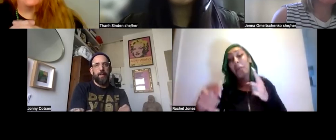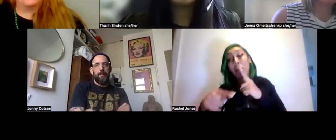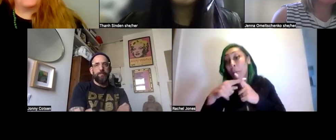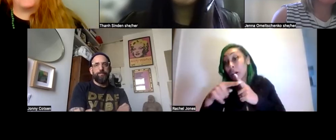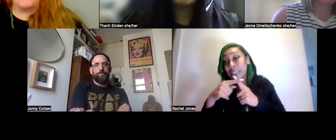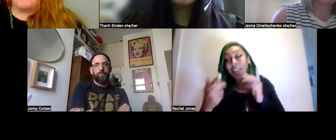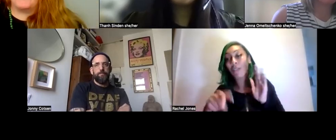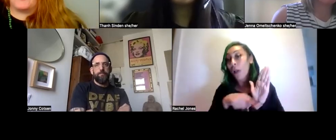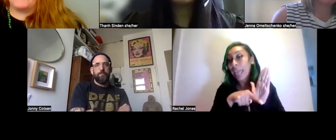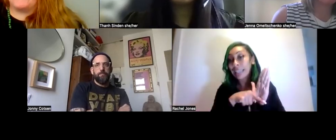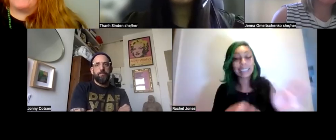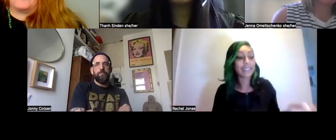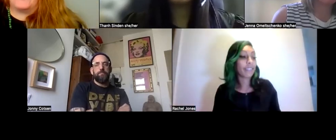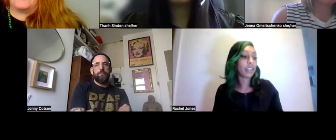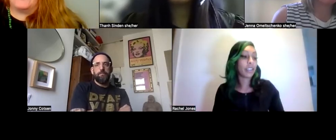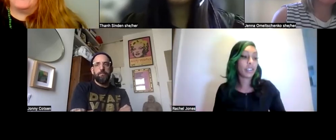negative,